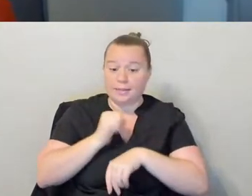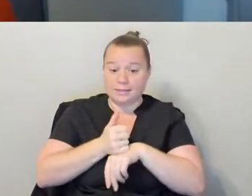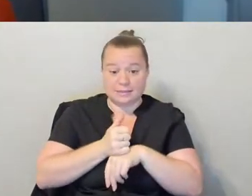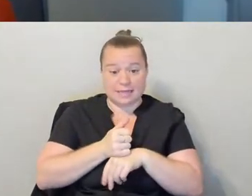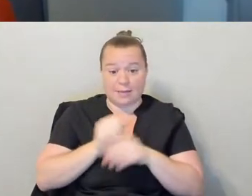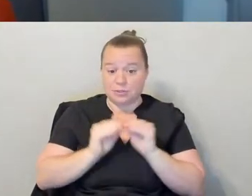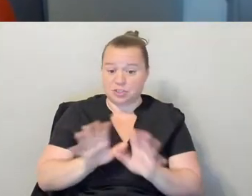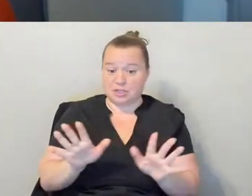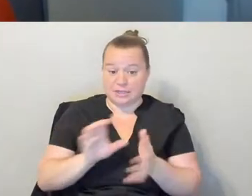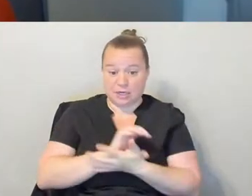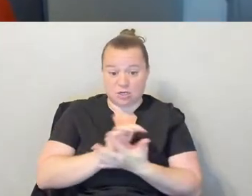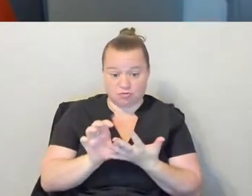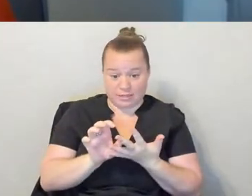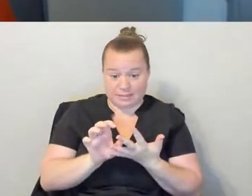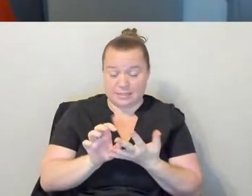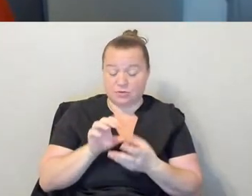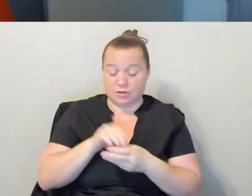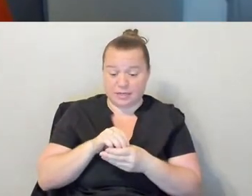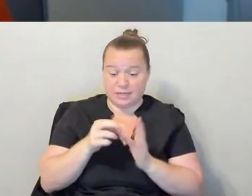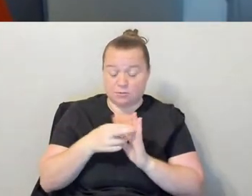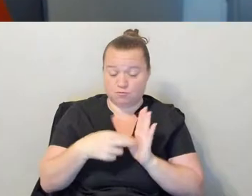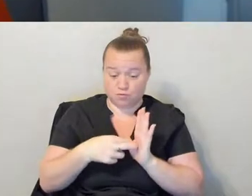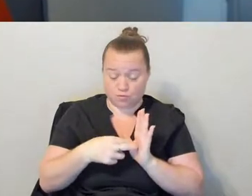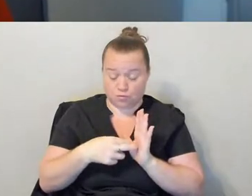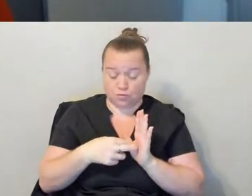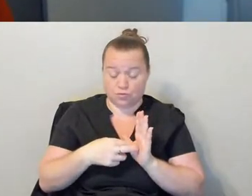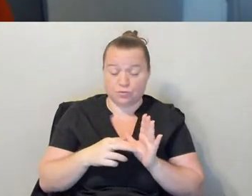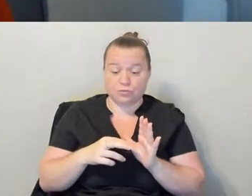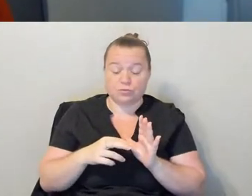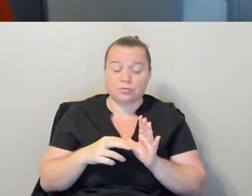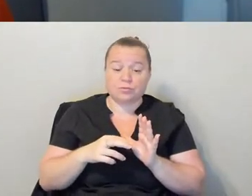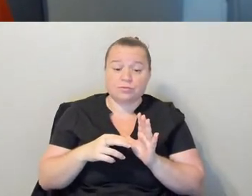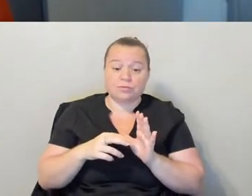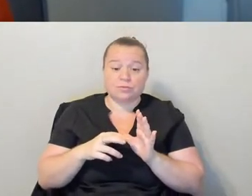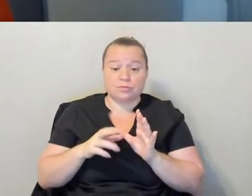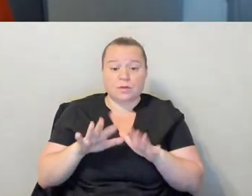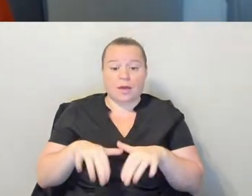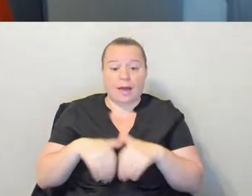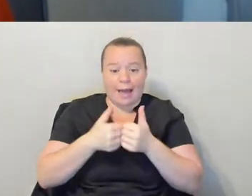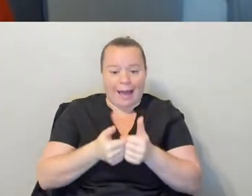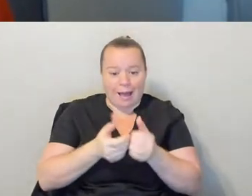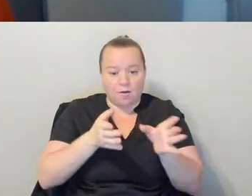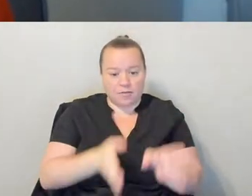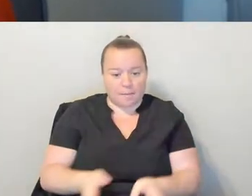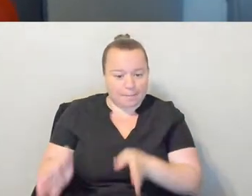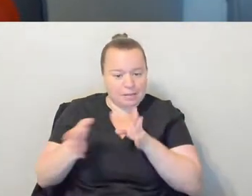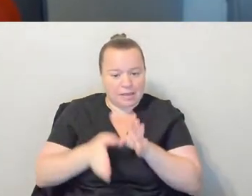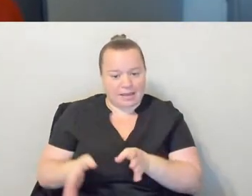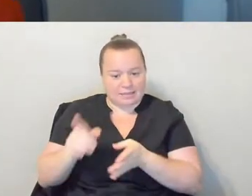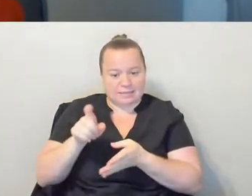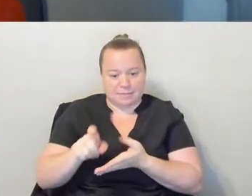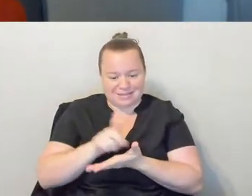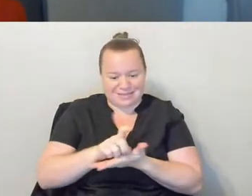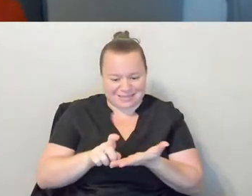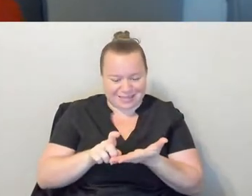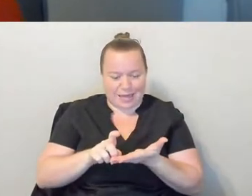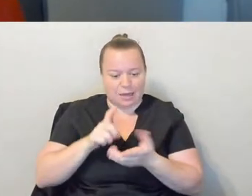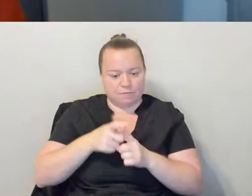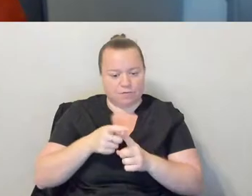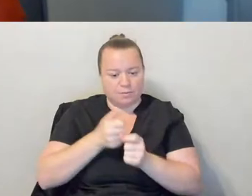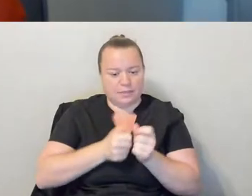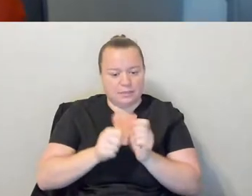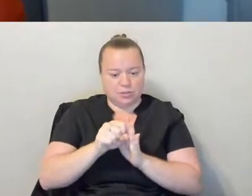criteria in the regulation on how these plans have to be designed by the member states.